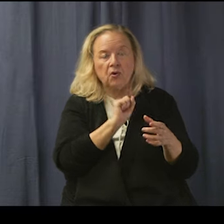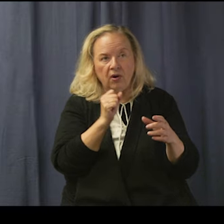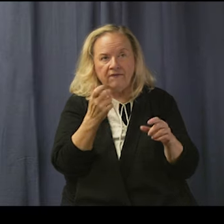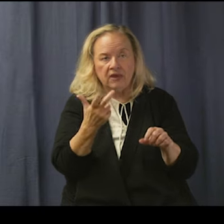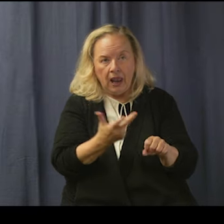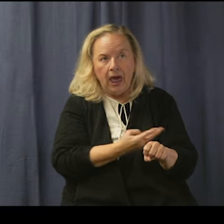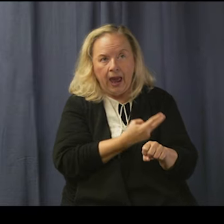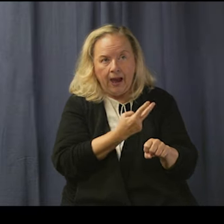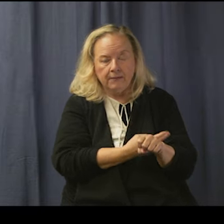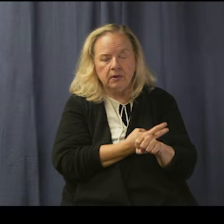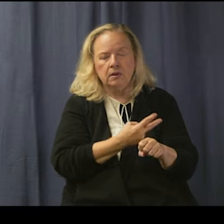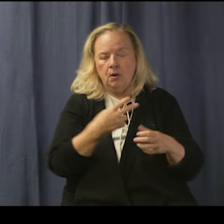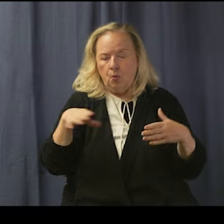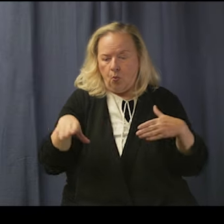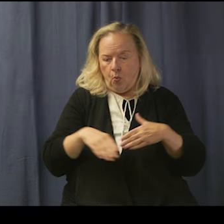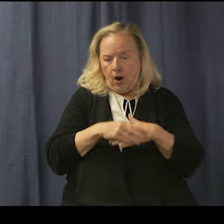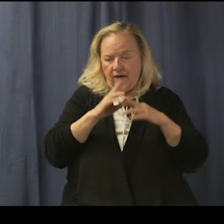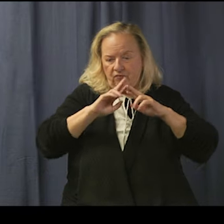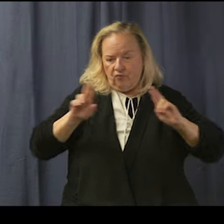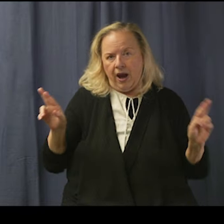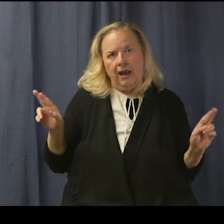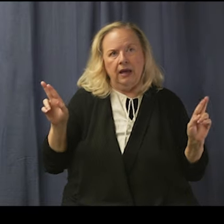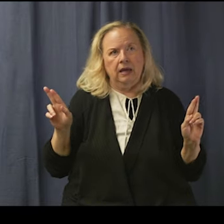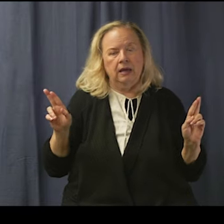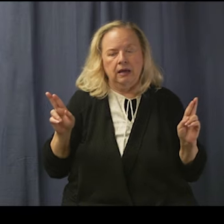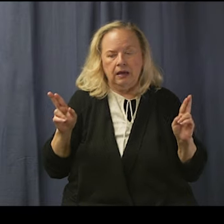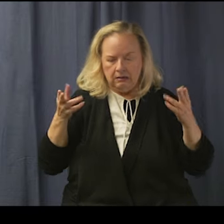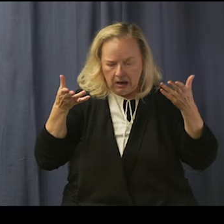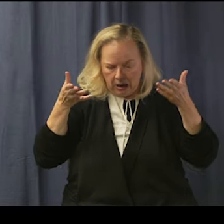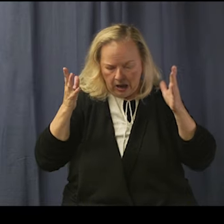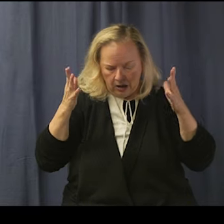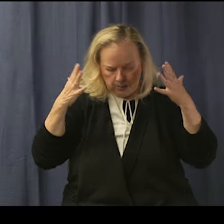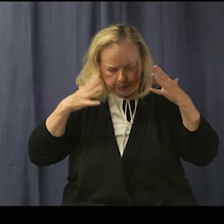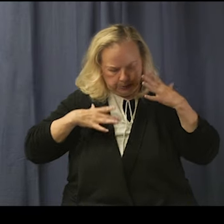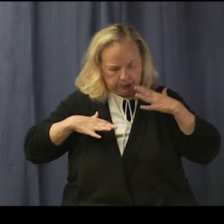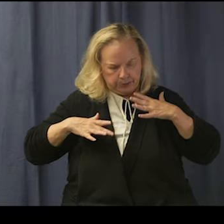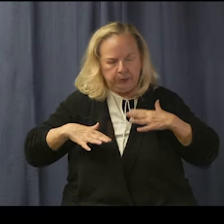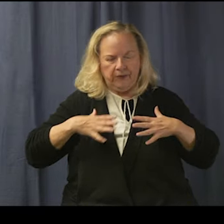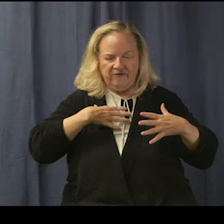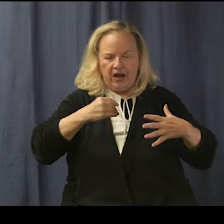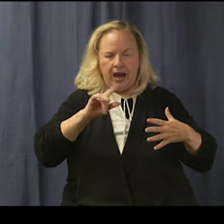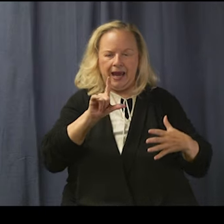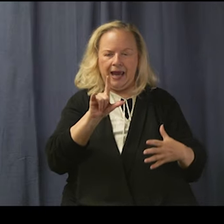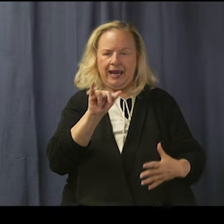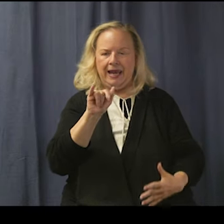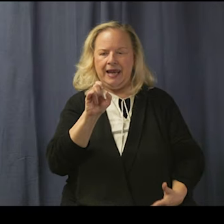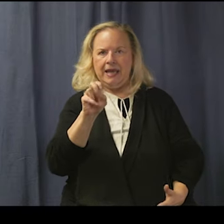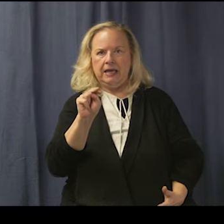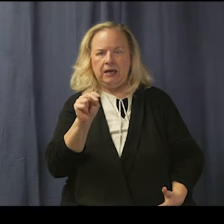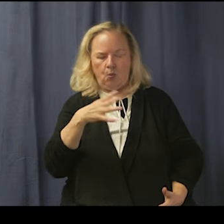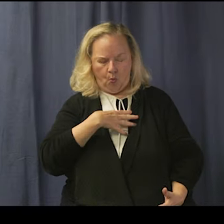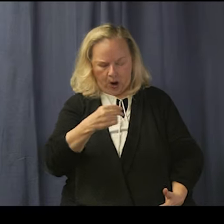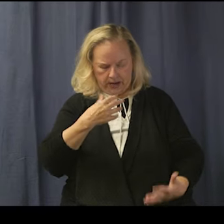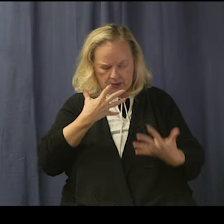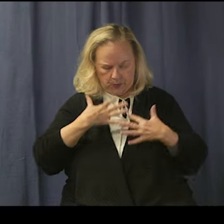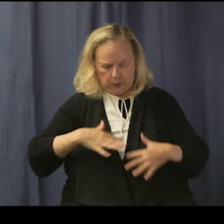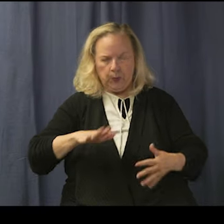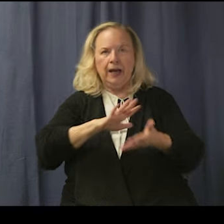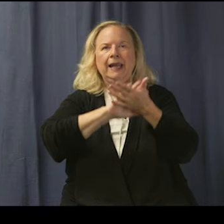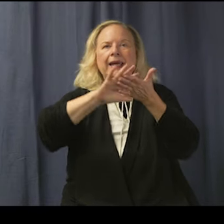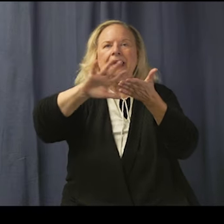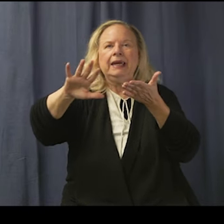It says his wife has made herself ready, and to her was granted that she should be arrayed in fine linen, clean